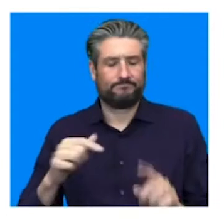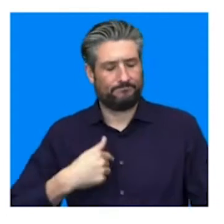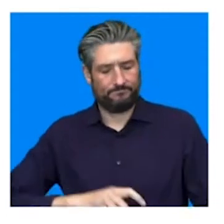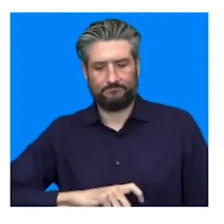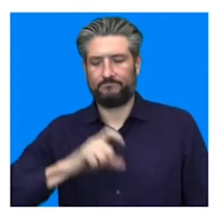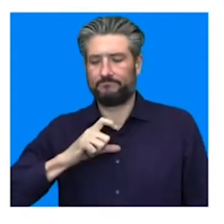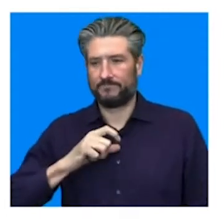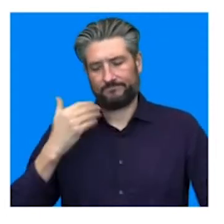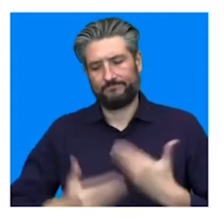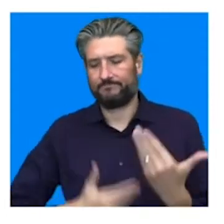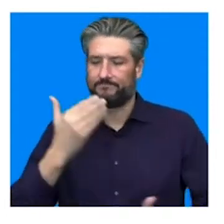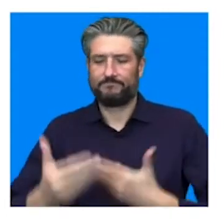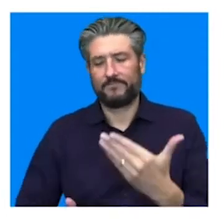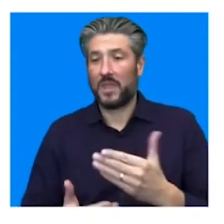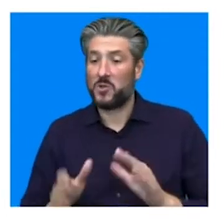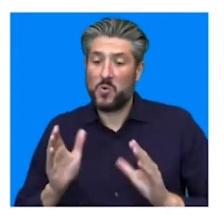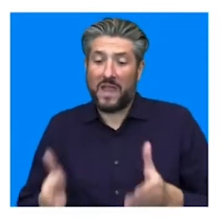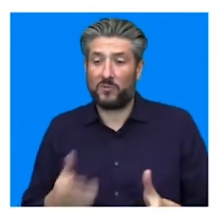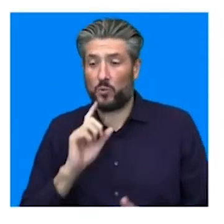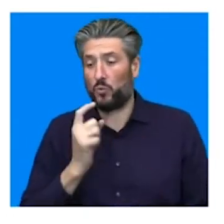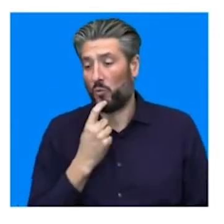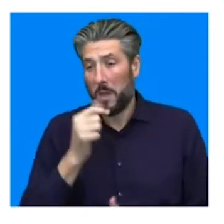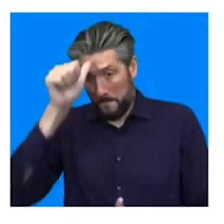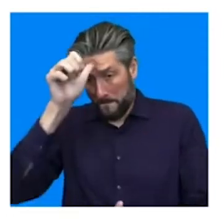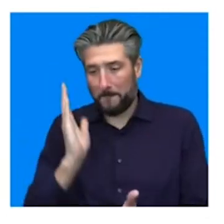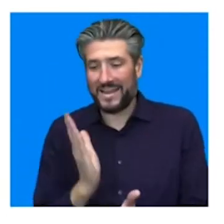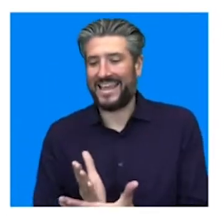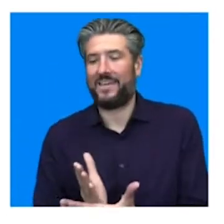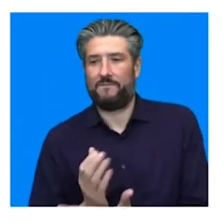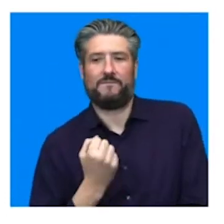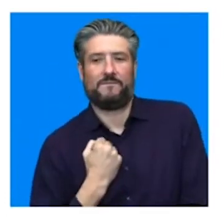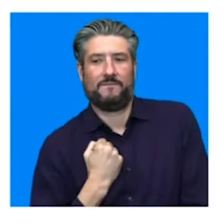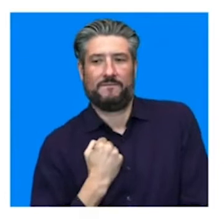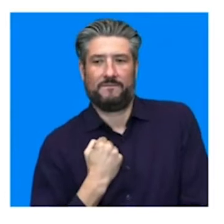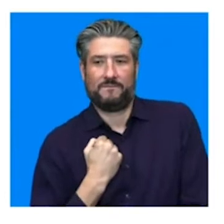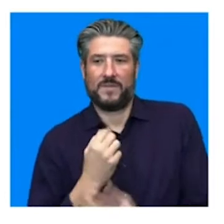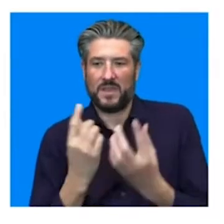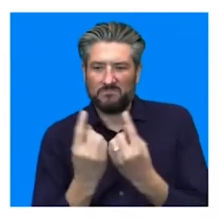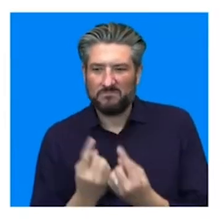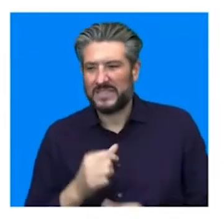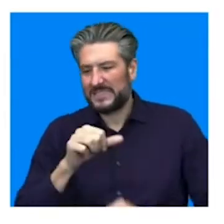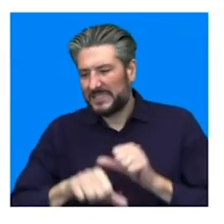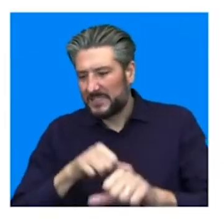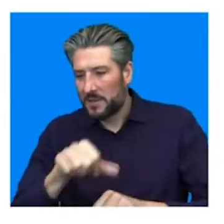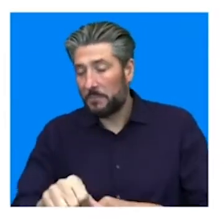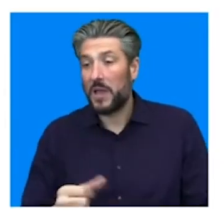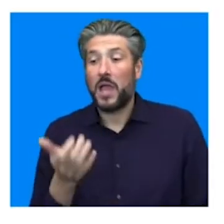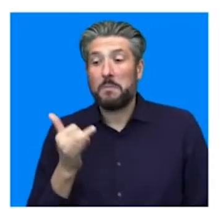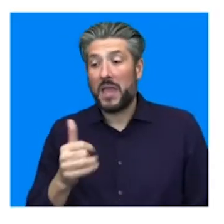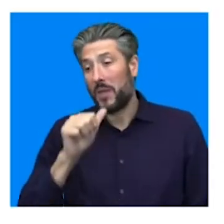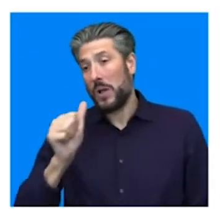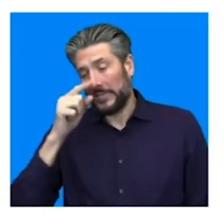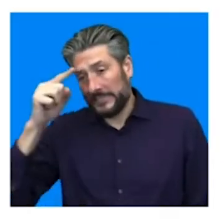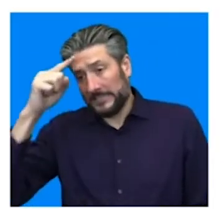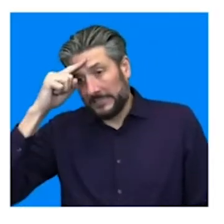And you just have to, if you believe in what you're doing, you just have to be persistent, and you might have to bang your head against the wall quite a few times. I don't